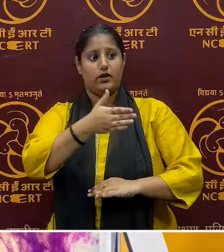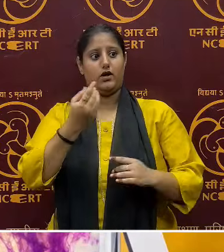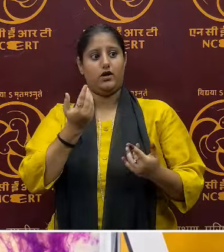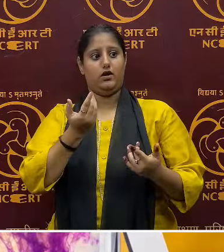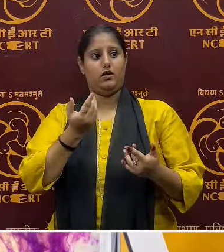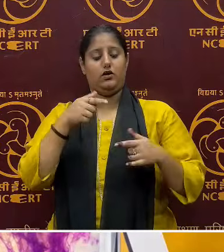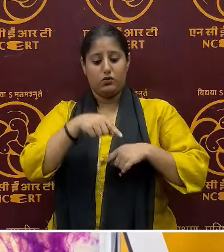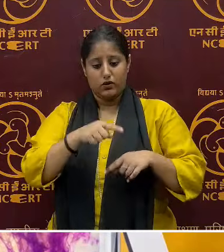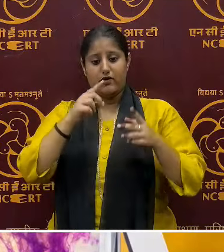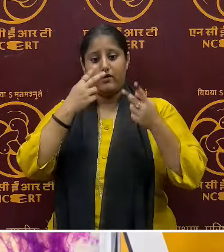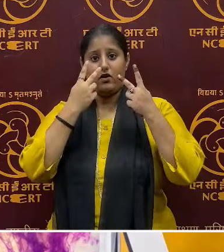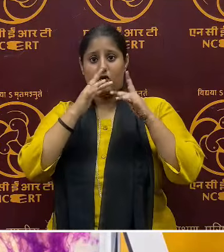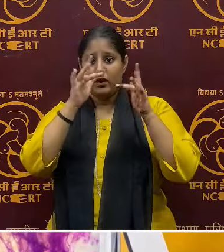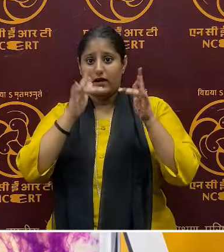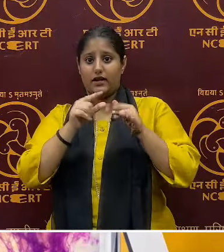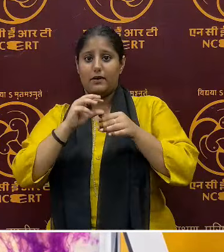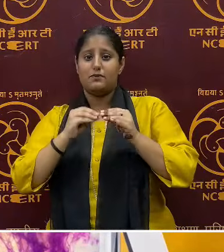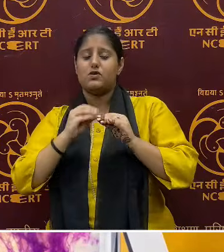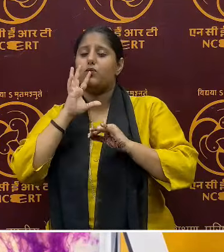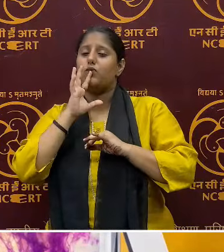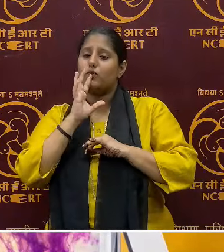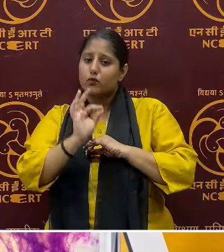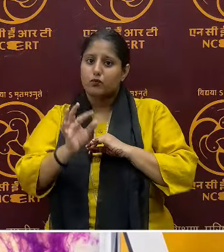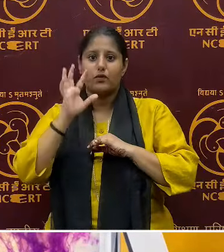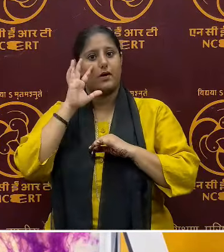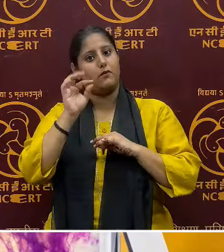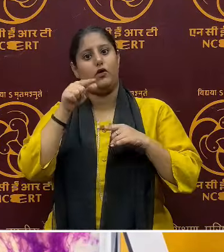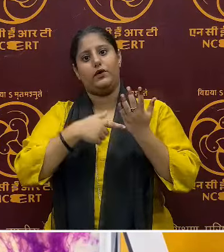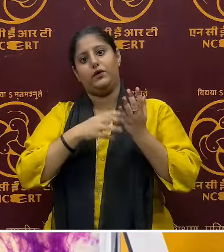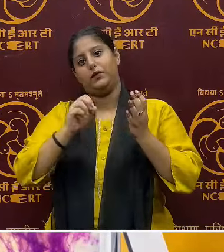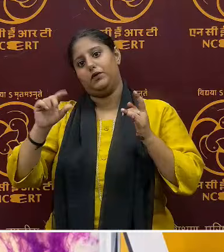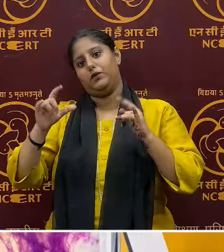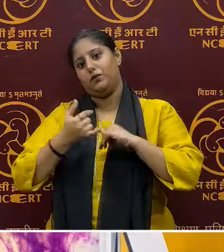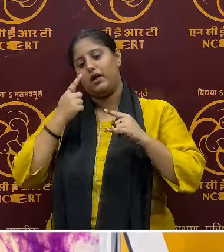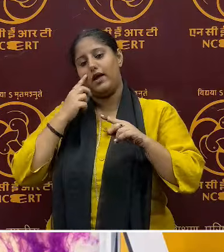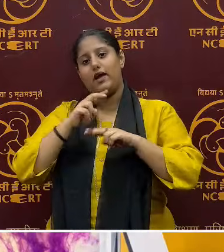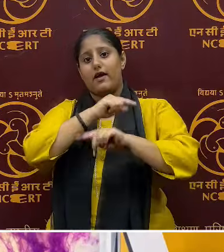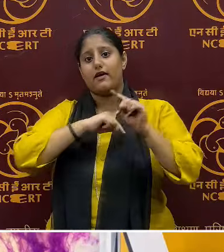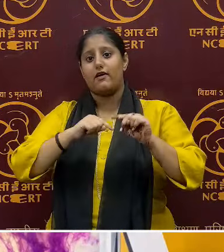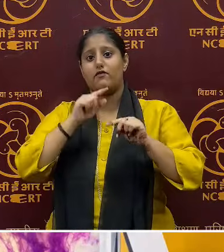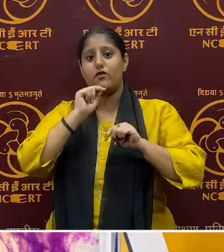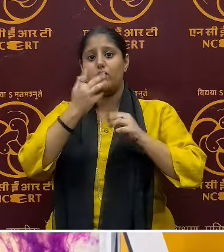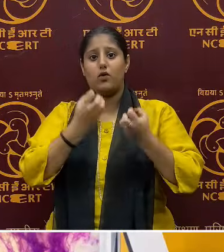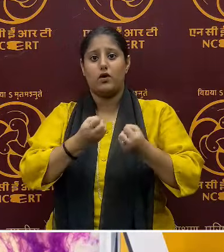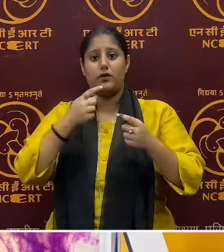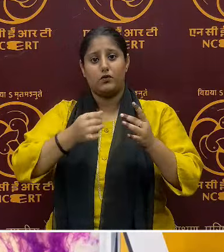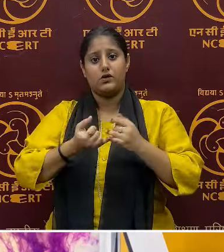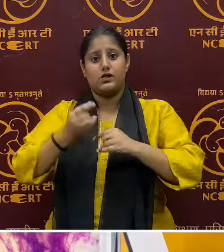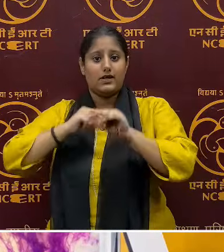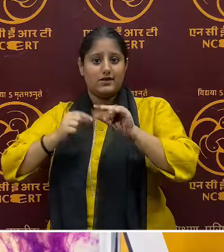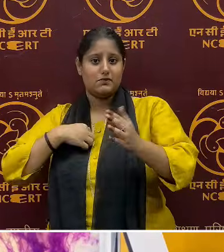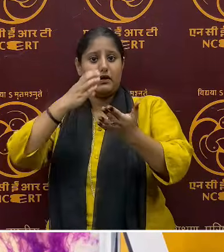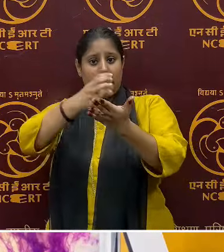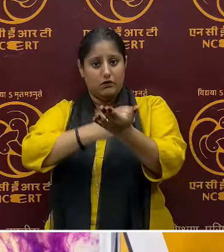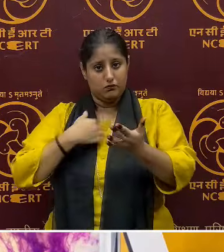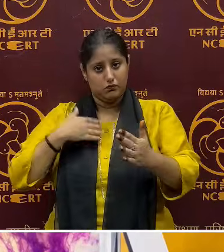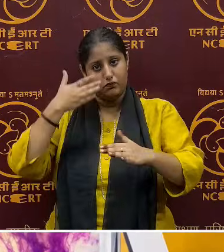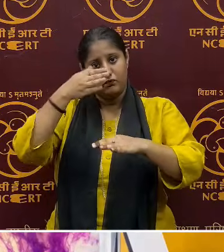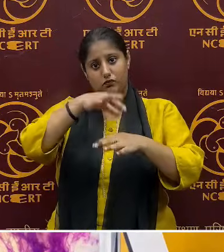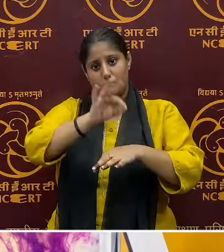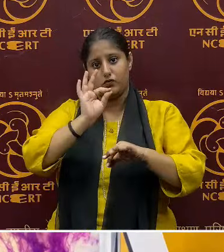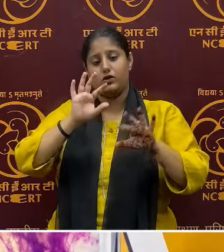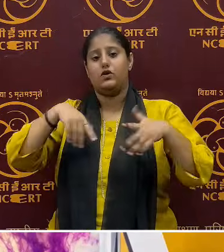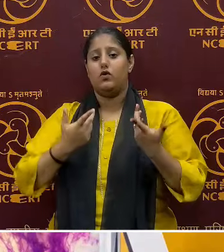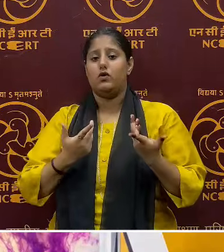that, virtual lab is a very important, I would say, tool if they want to make their career in sciences. And not just students, the